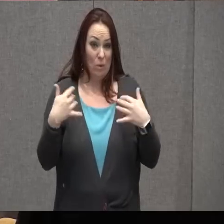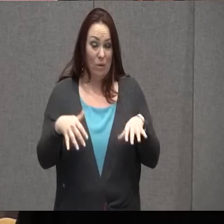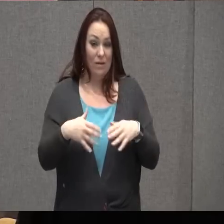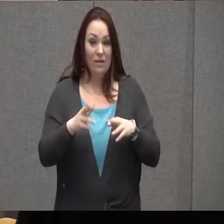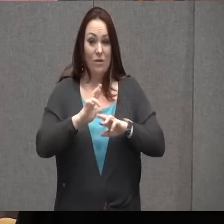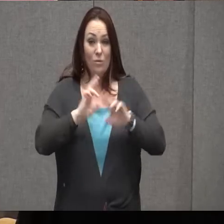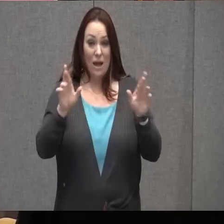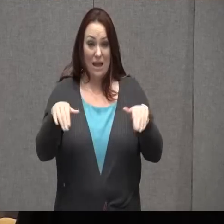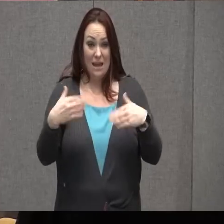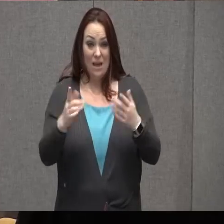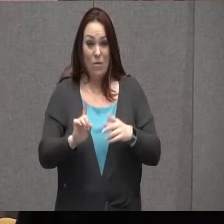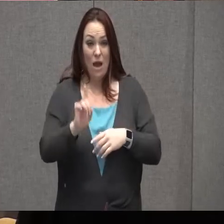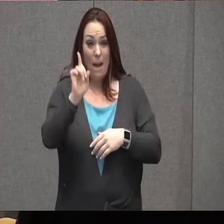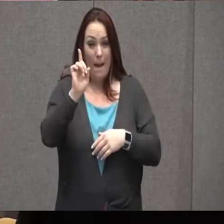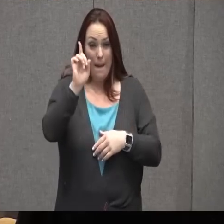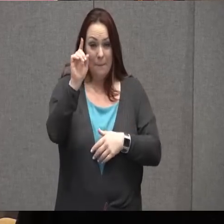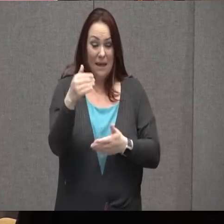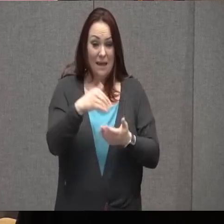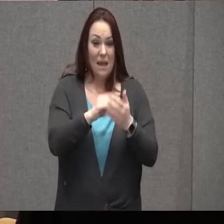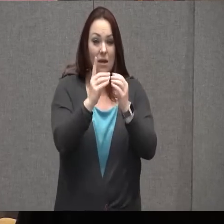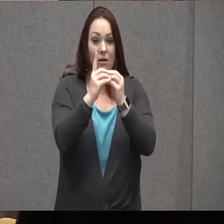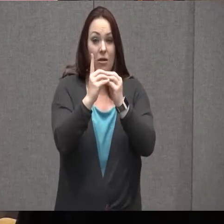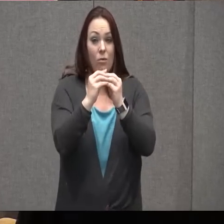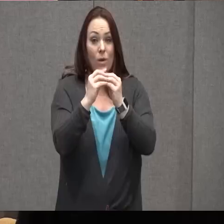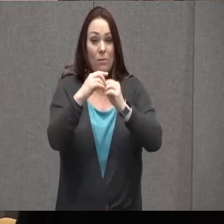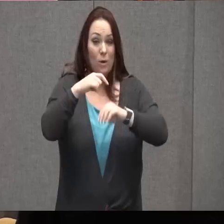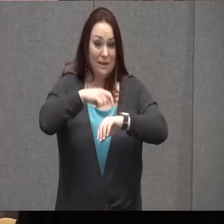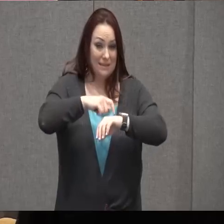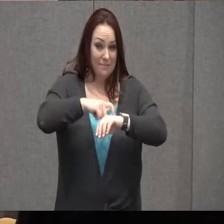Okay, let's stretch up one more time.